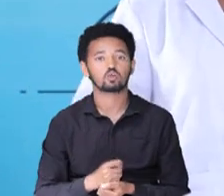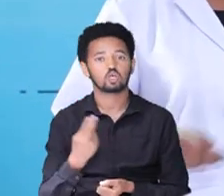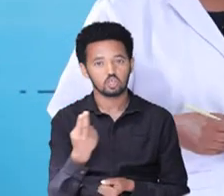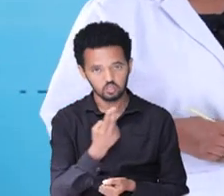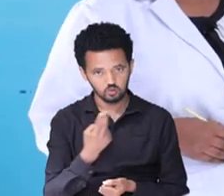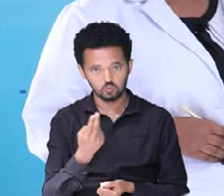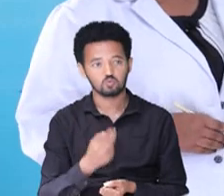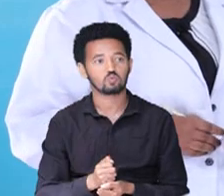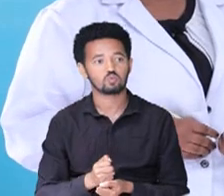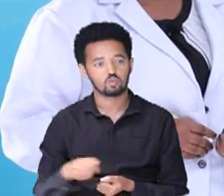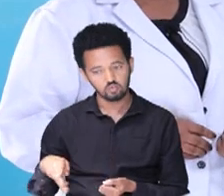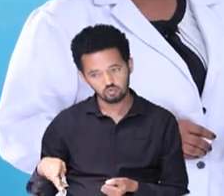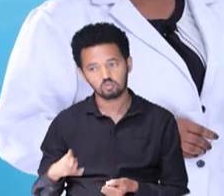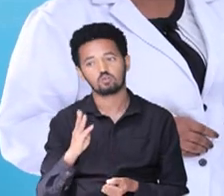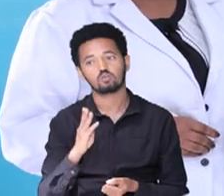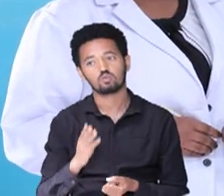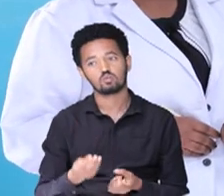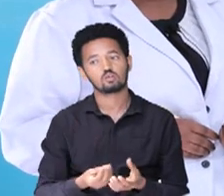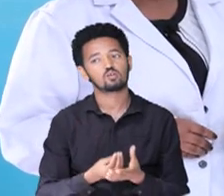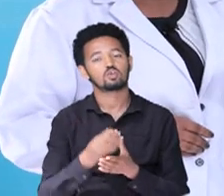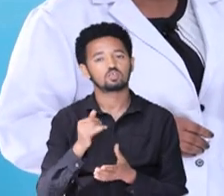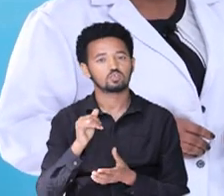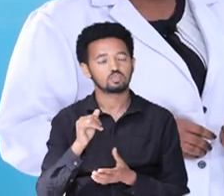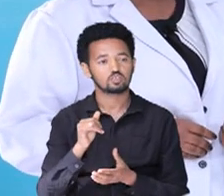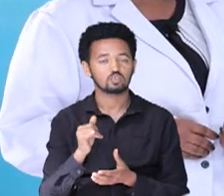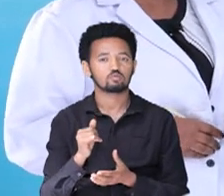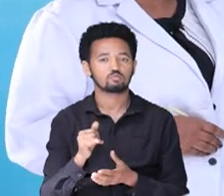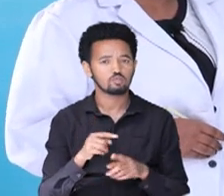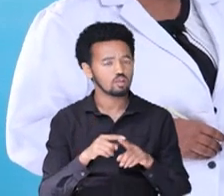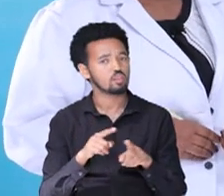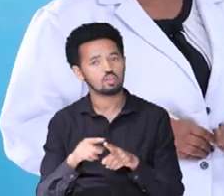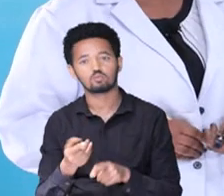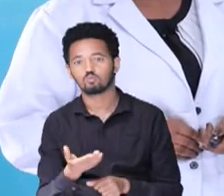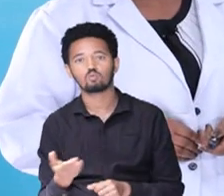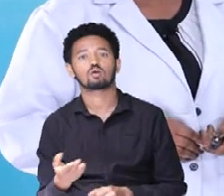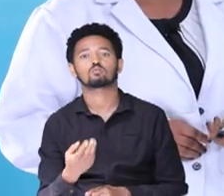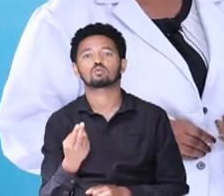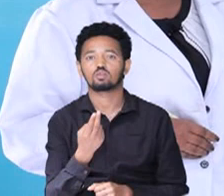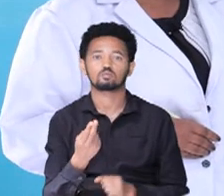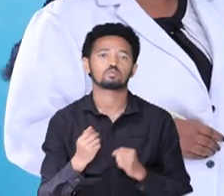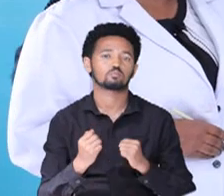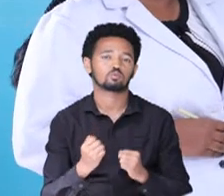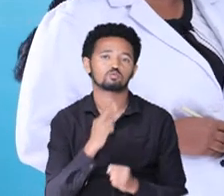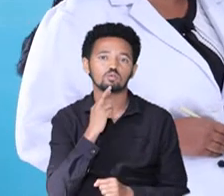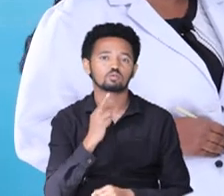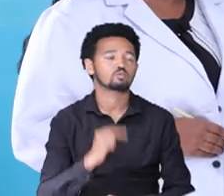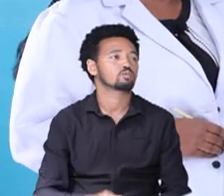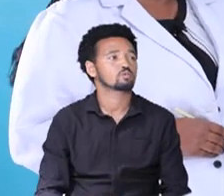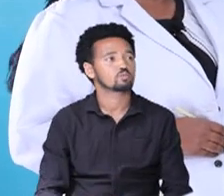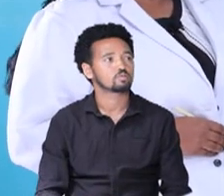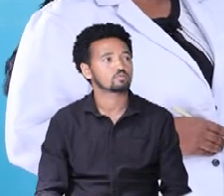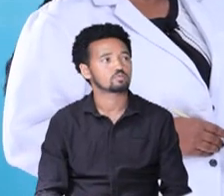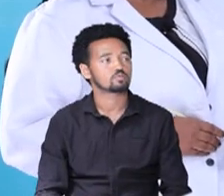for cultivation of rice, yam, sugarcane, and also vegetable grow by this type of